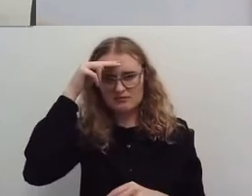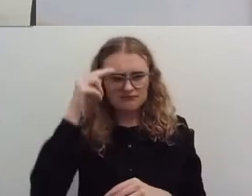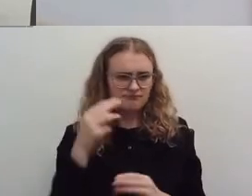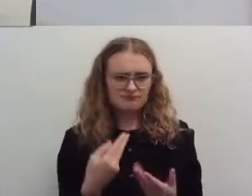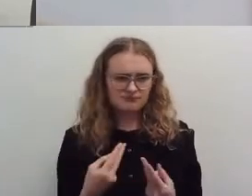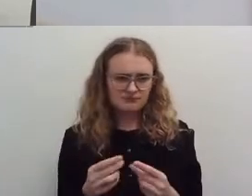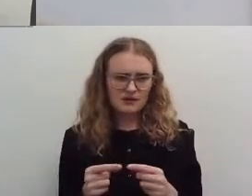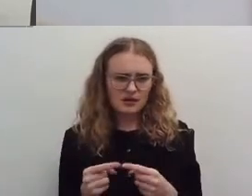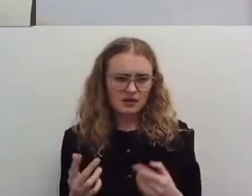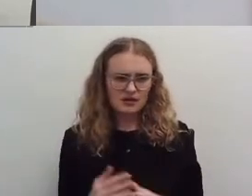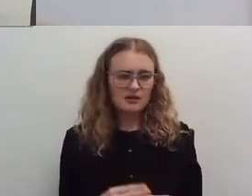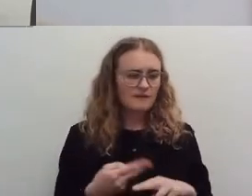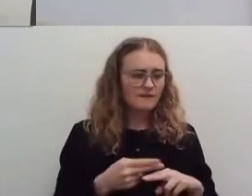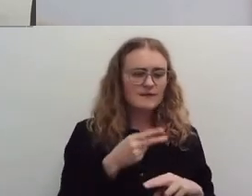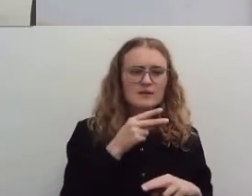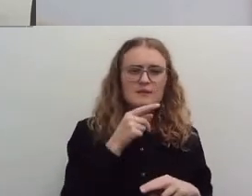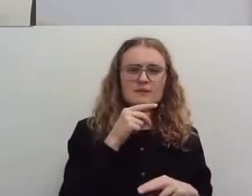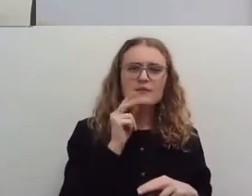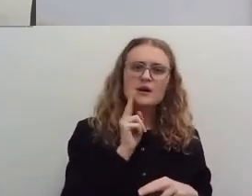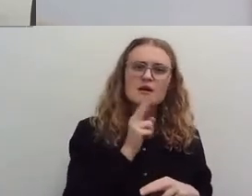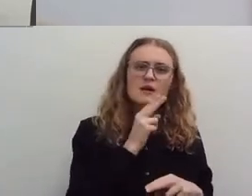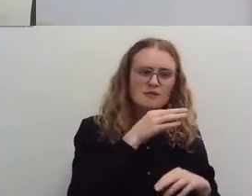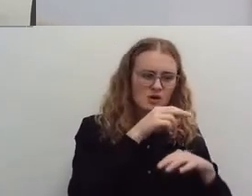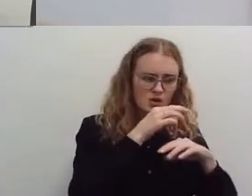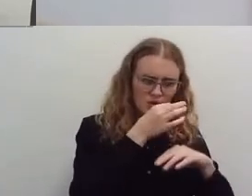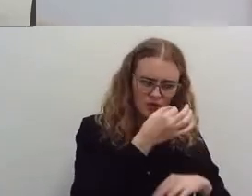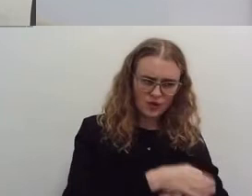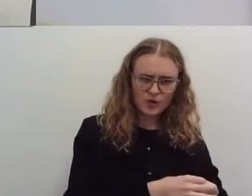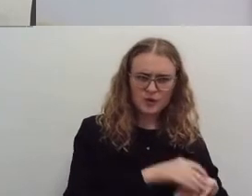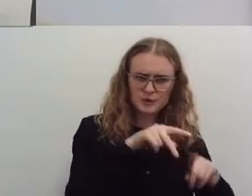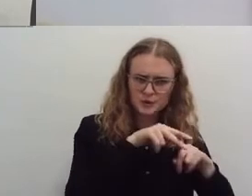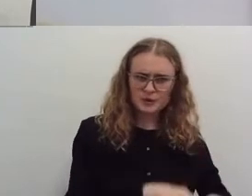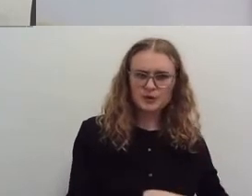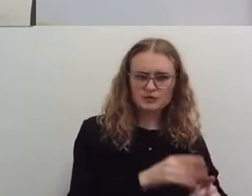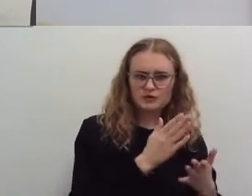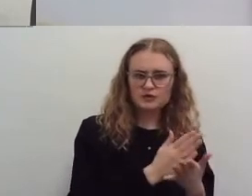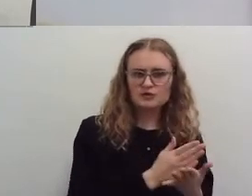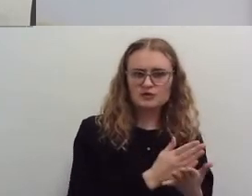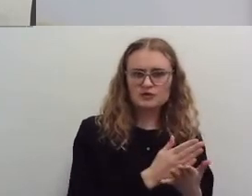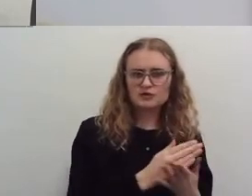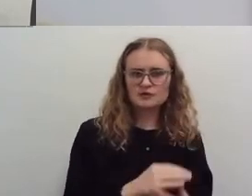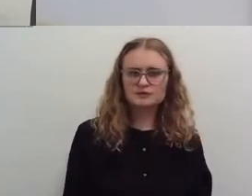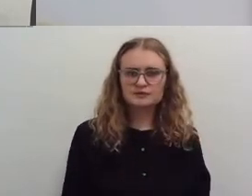much more responsibility and a larger workload when it comes to